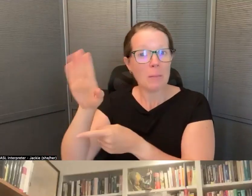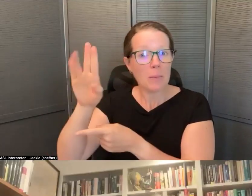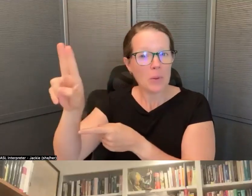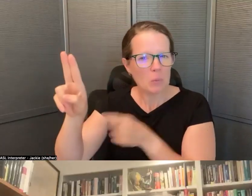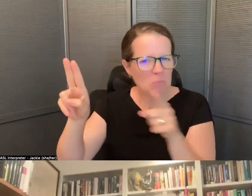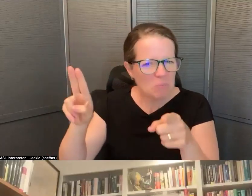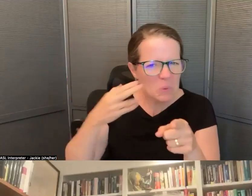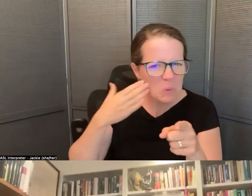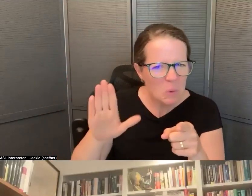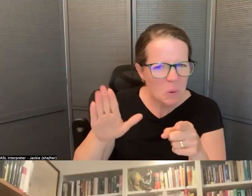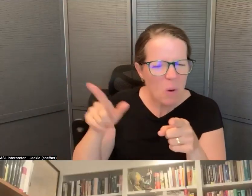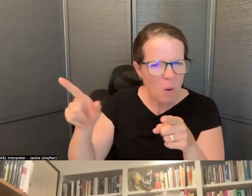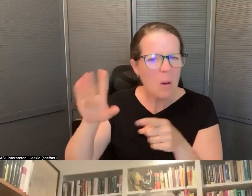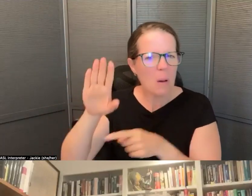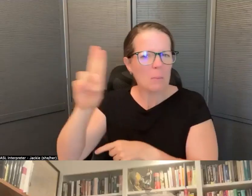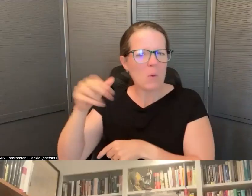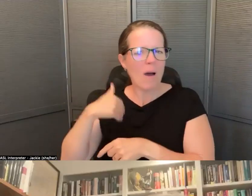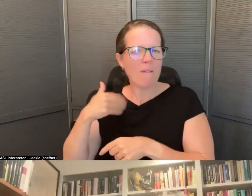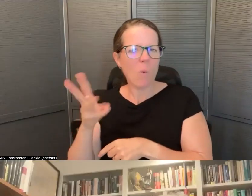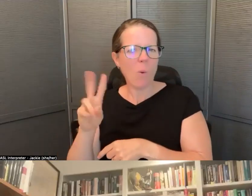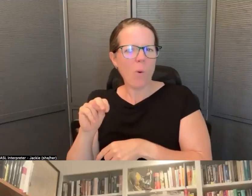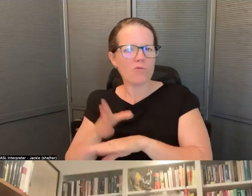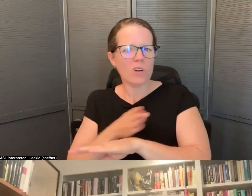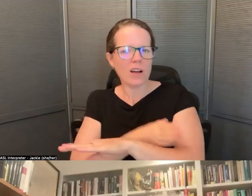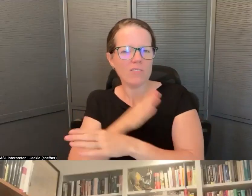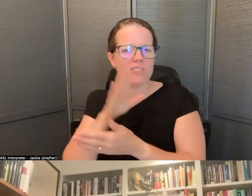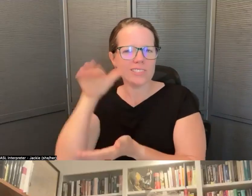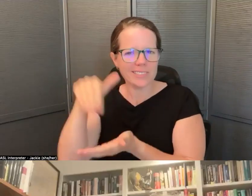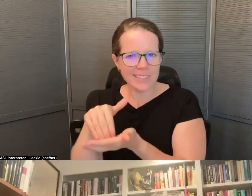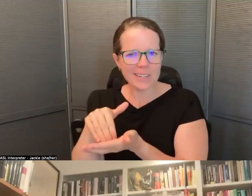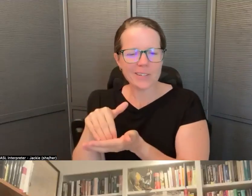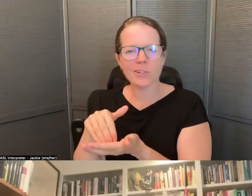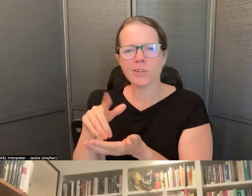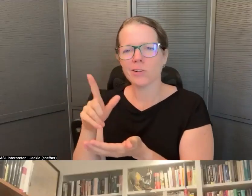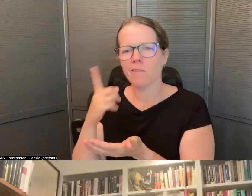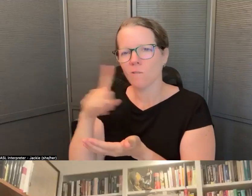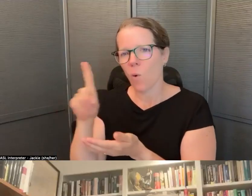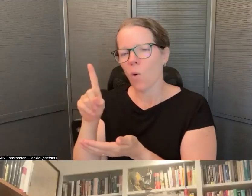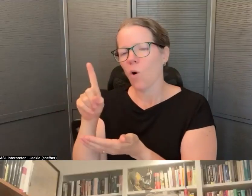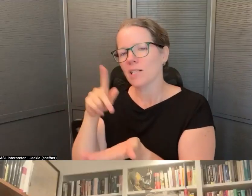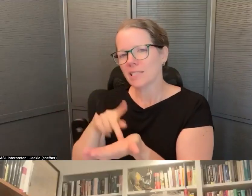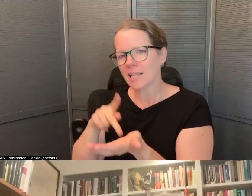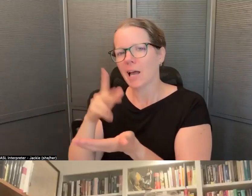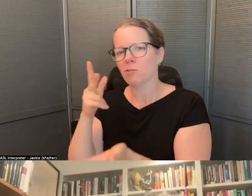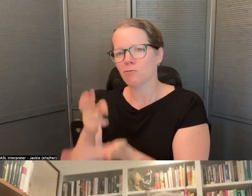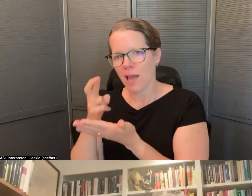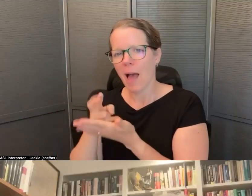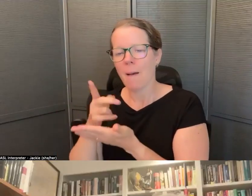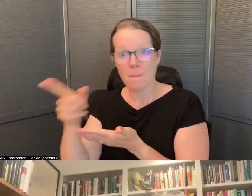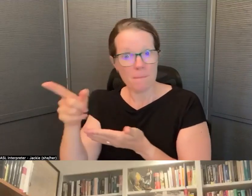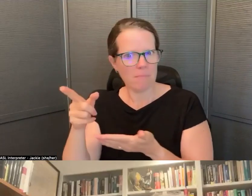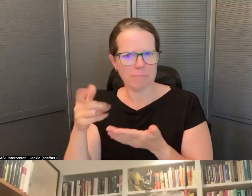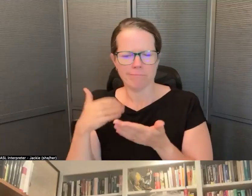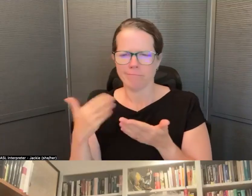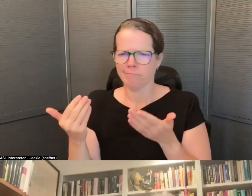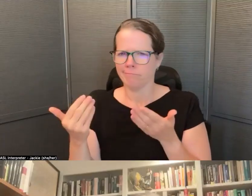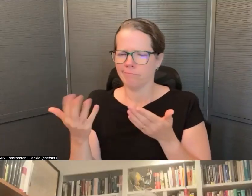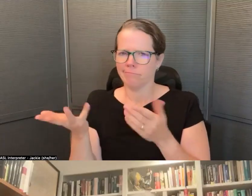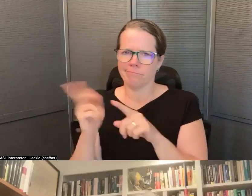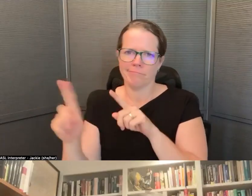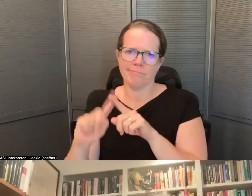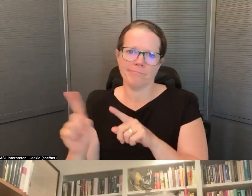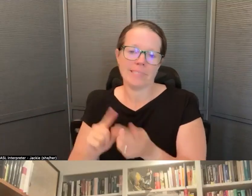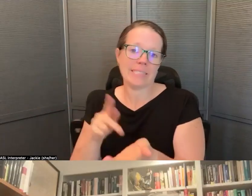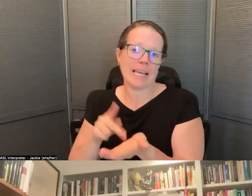know, the Recovery Center at the BU Center for Psych Rehab offers a wide range of different